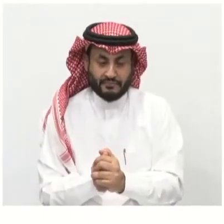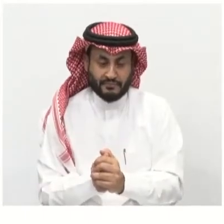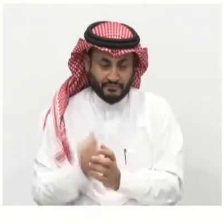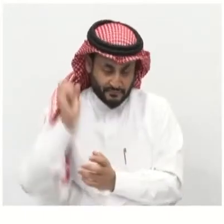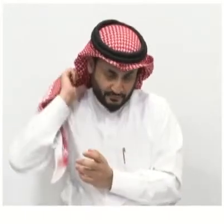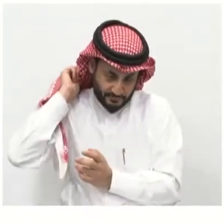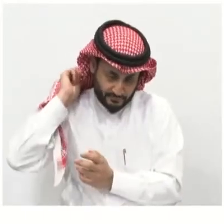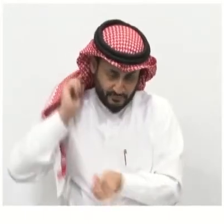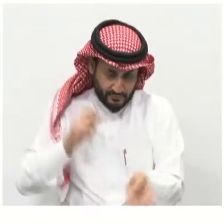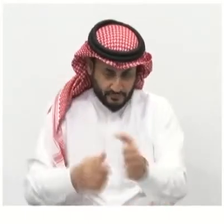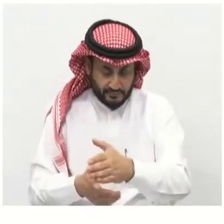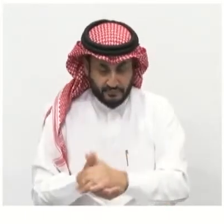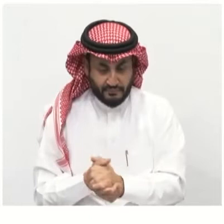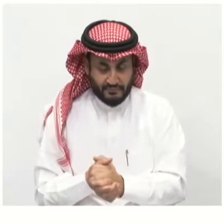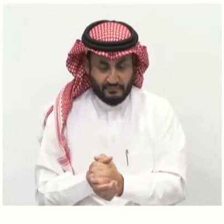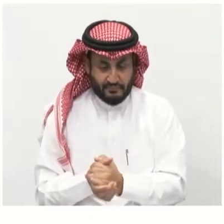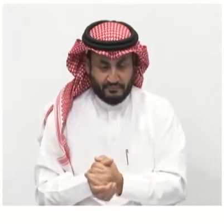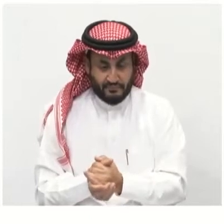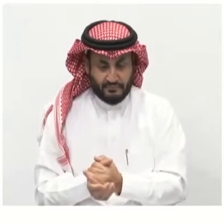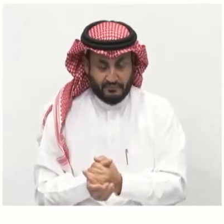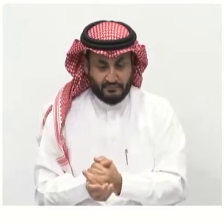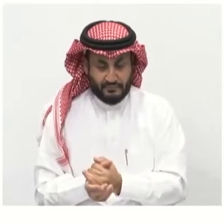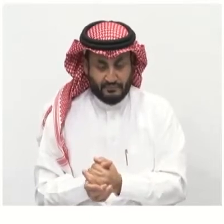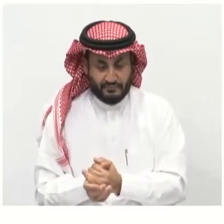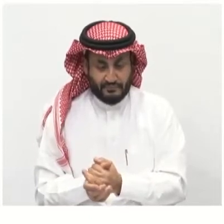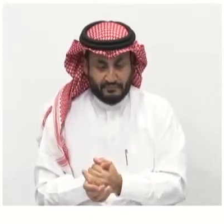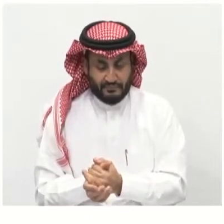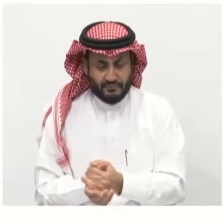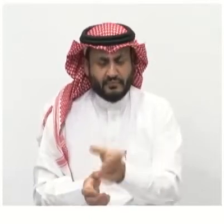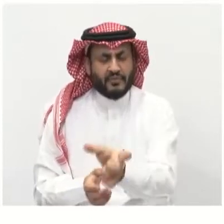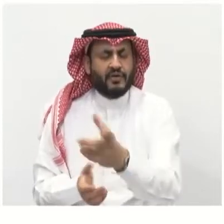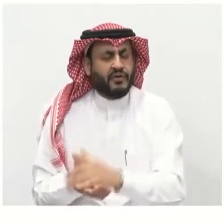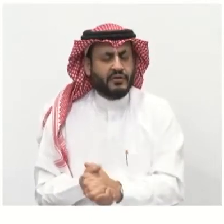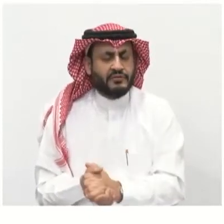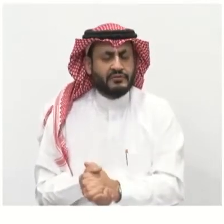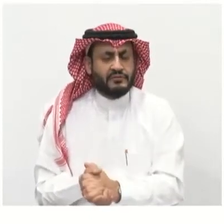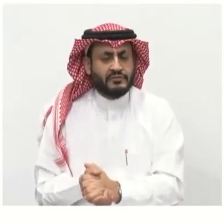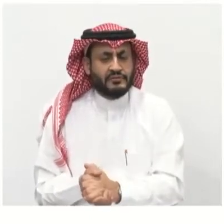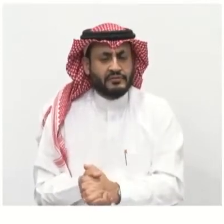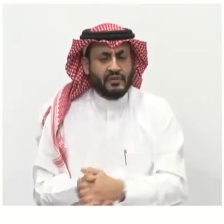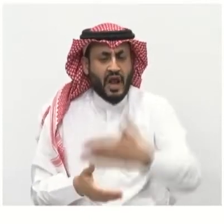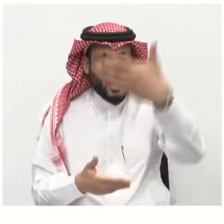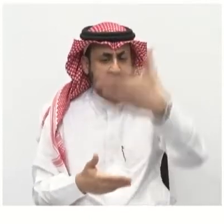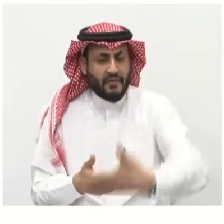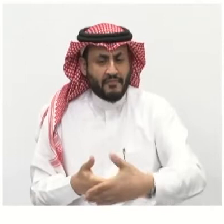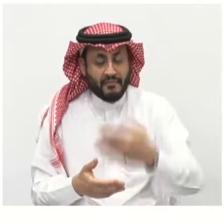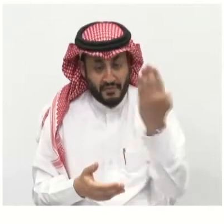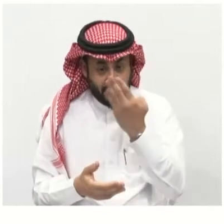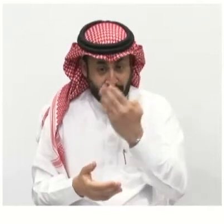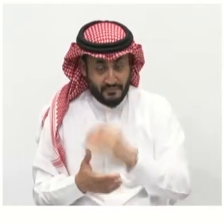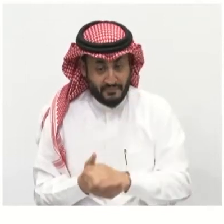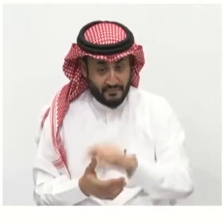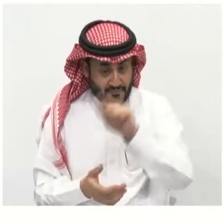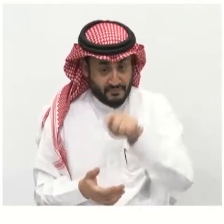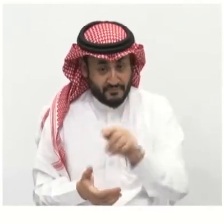Now we're going to continue. Lemma loves to paint on a what? Let's look at the questions. Maybe we can go